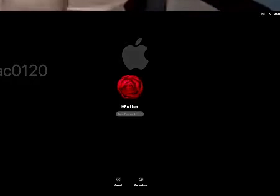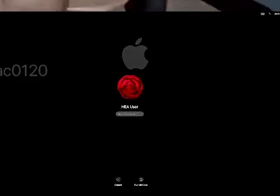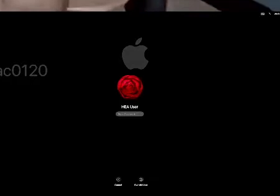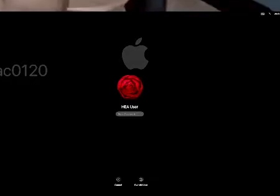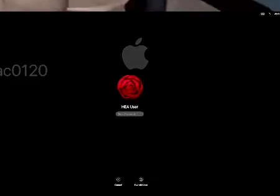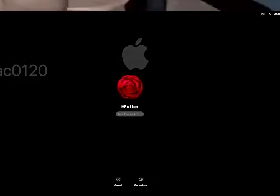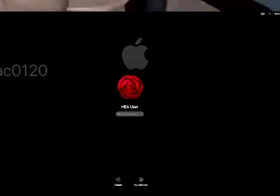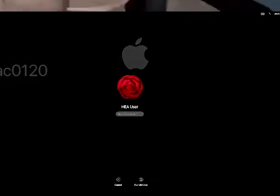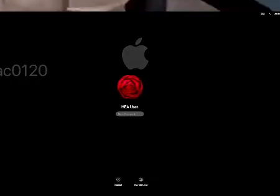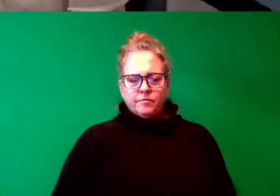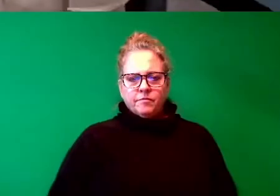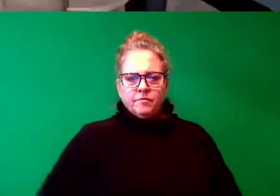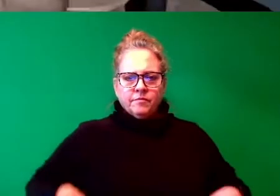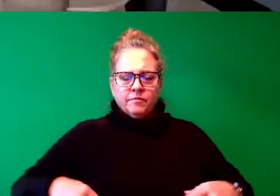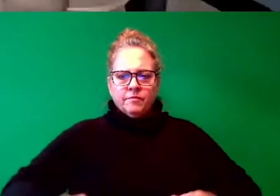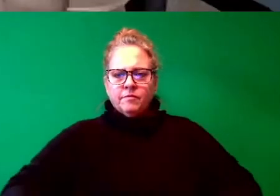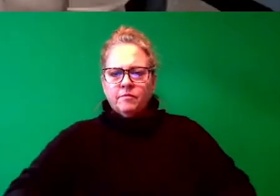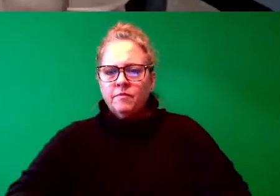it all. So